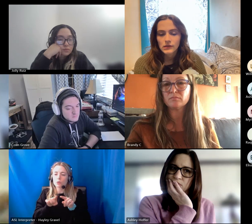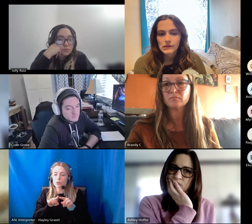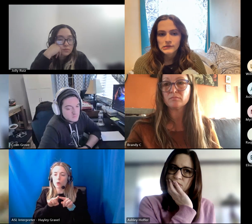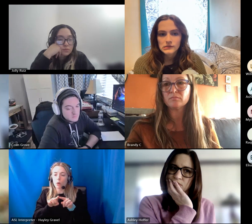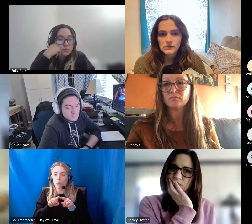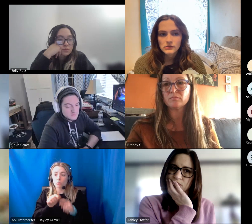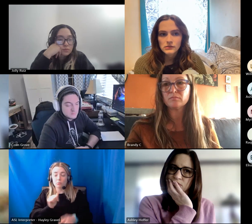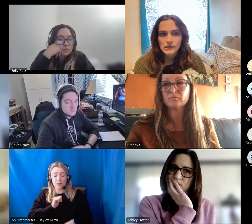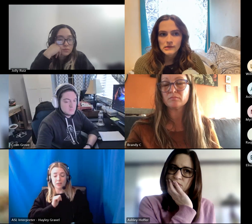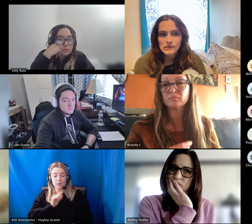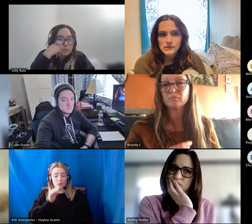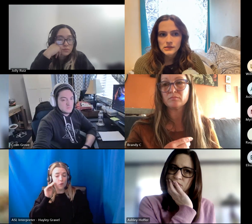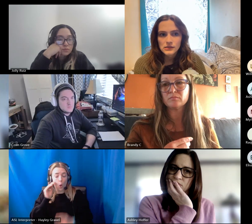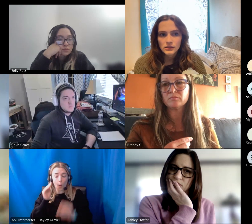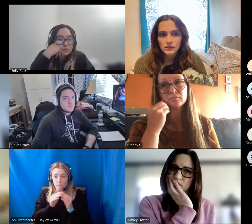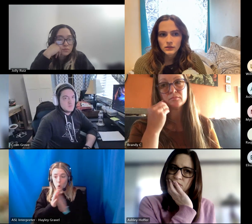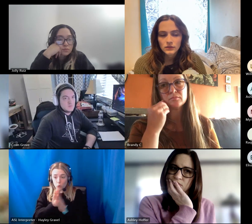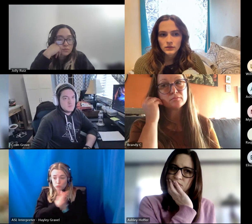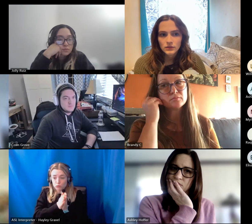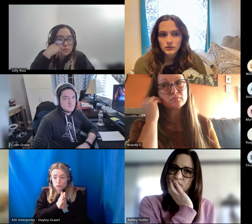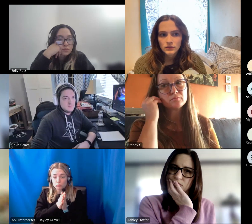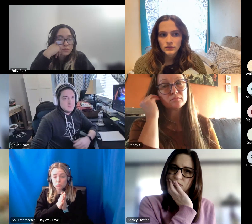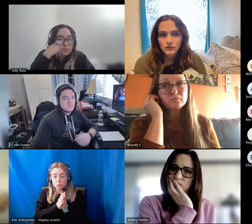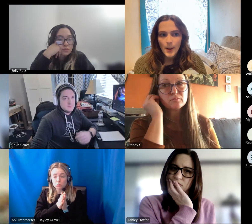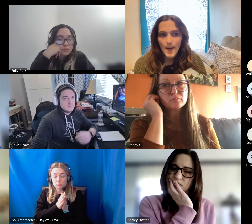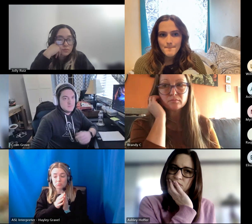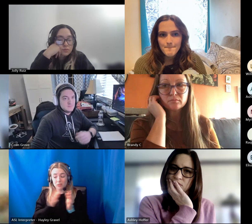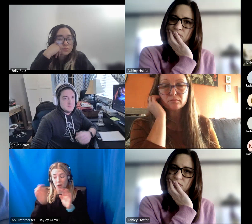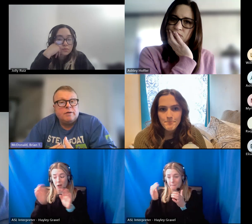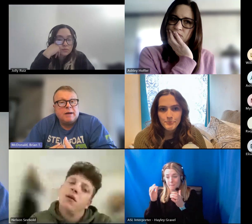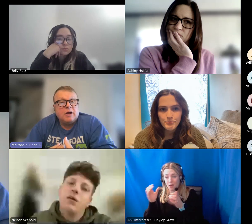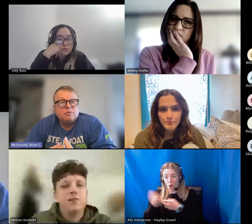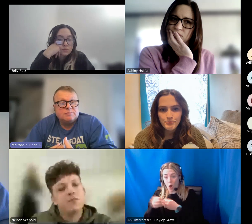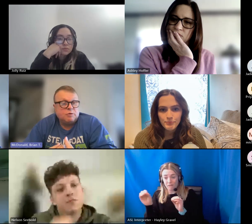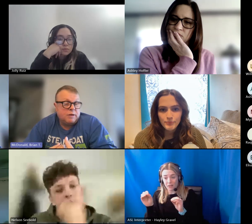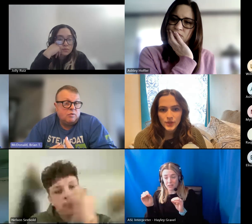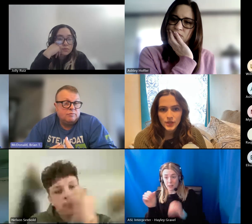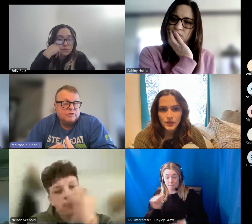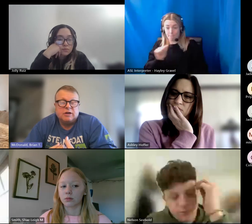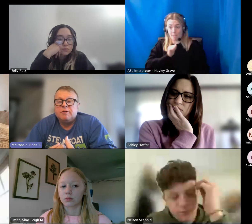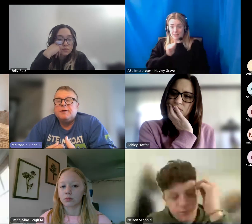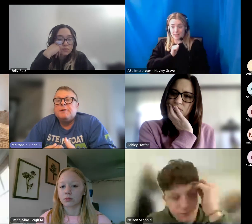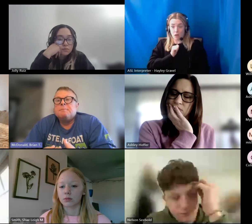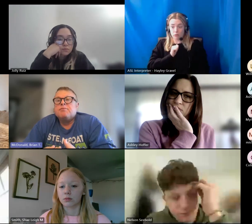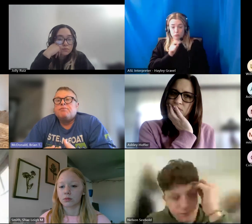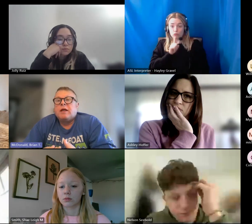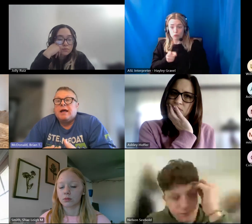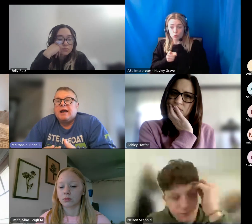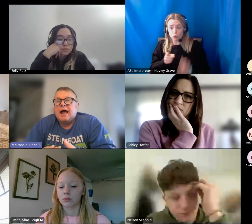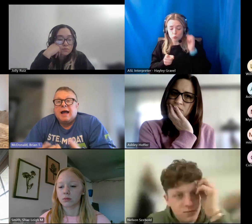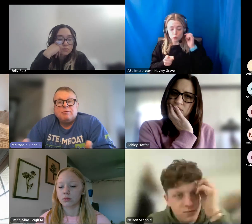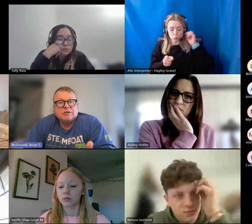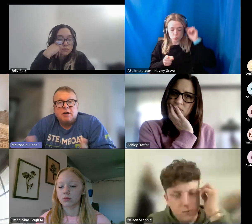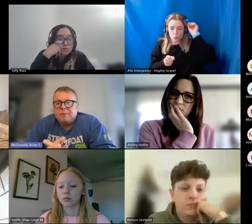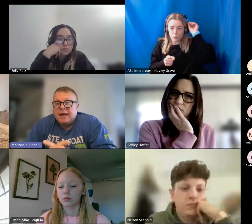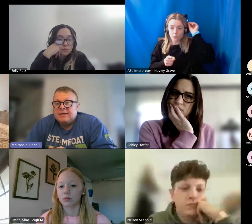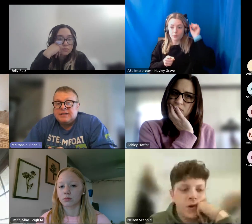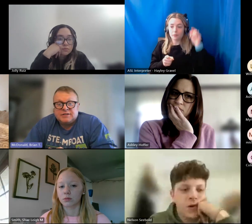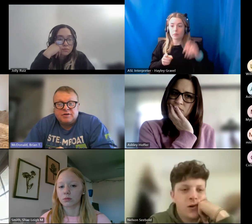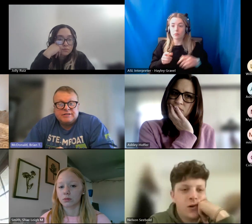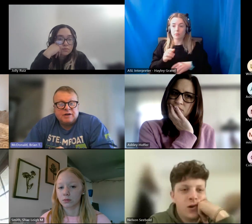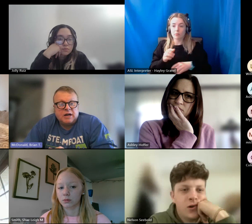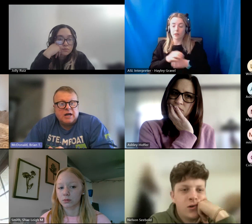productive working at home than I could be in the office. And I found that out with COVID, with my own self. That I was